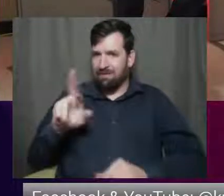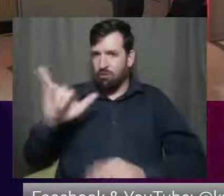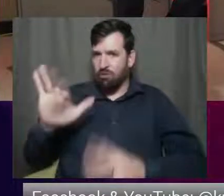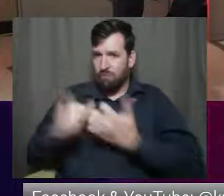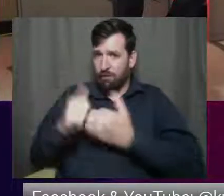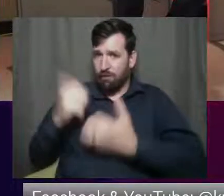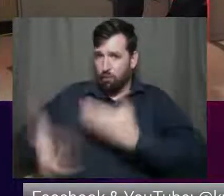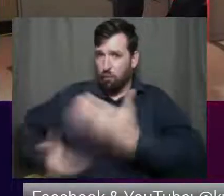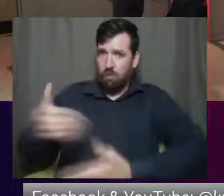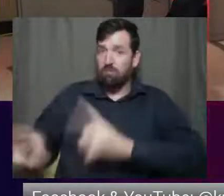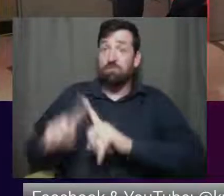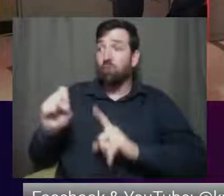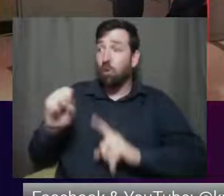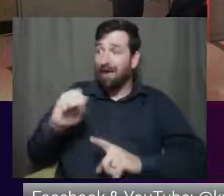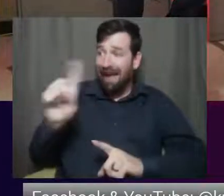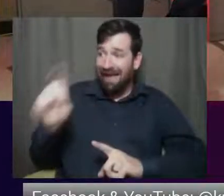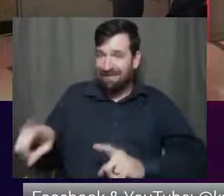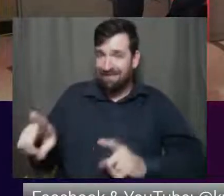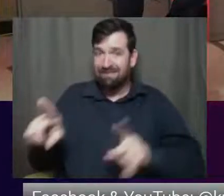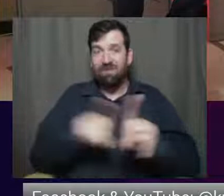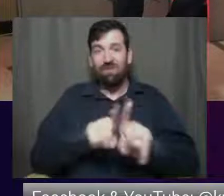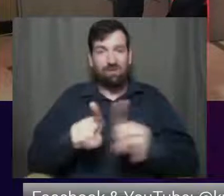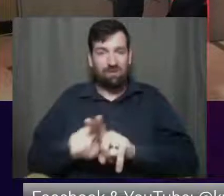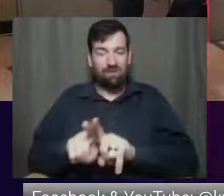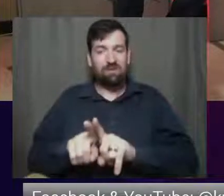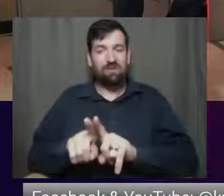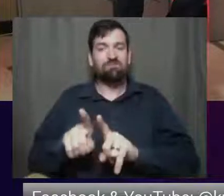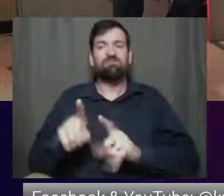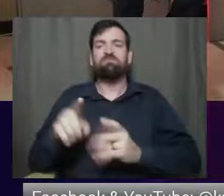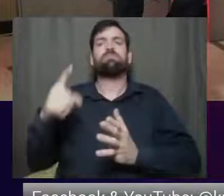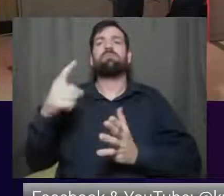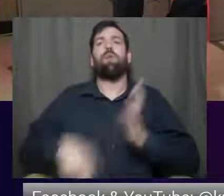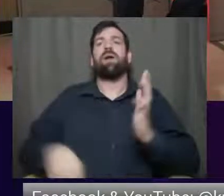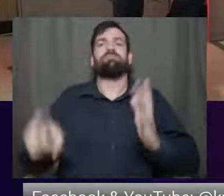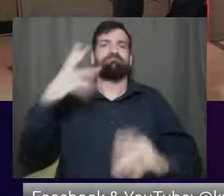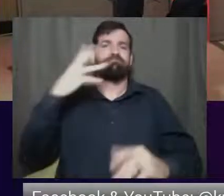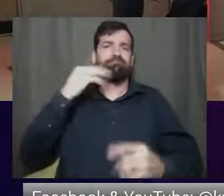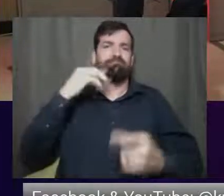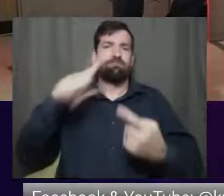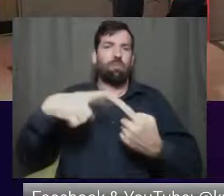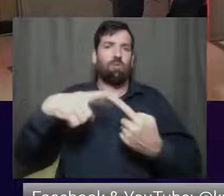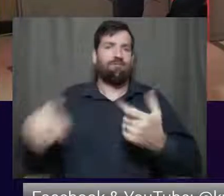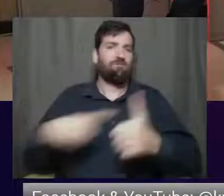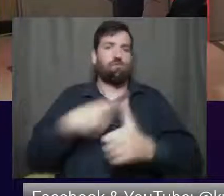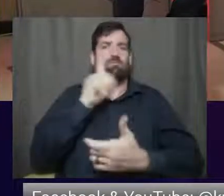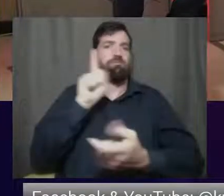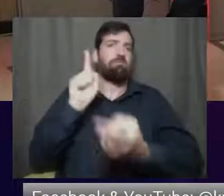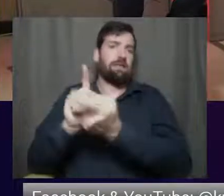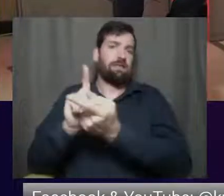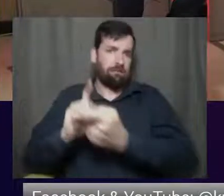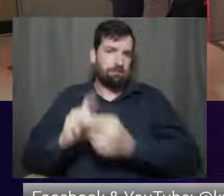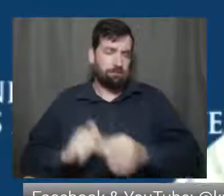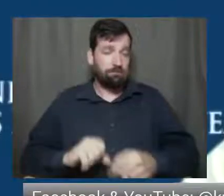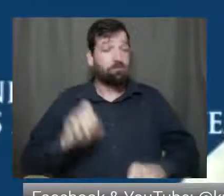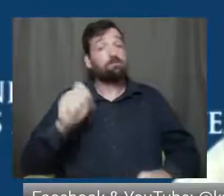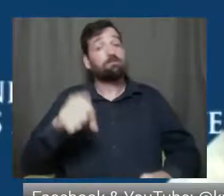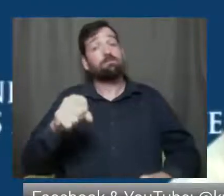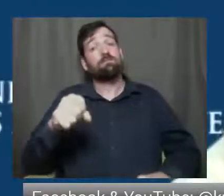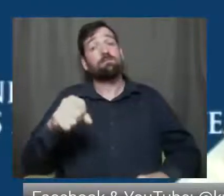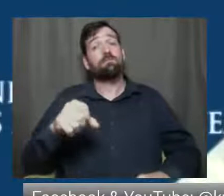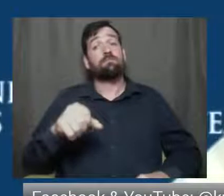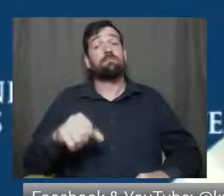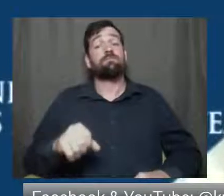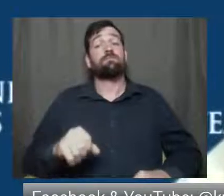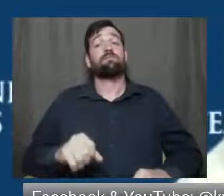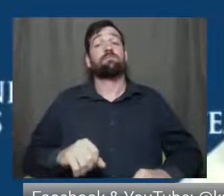he's doing now and also what he was going through when you first met him as a patient. Yeah, well, like Dr. said